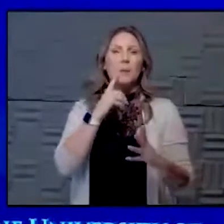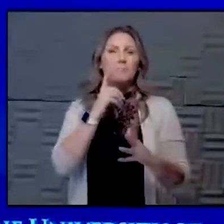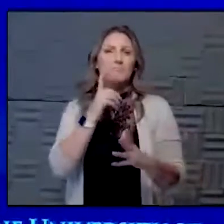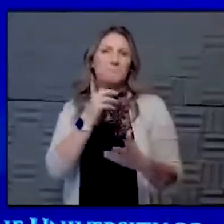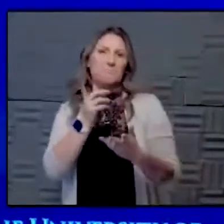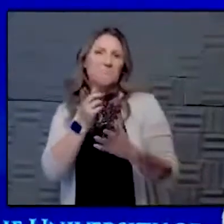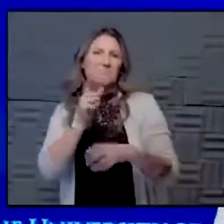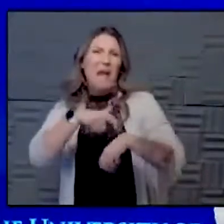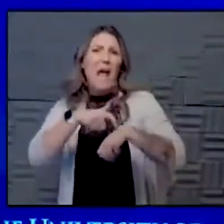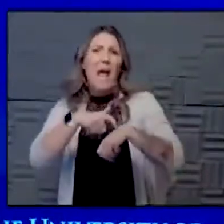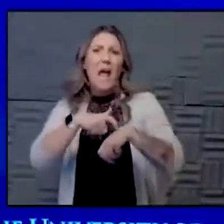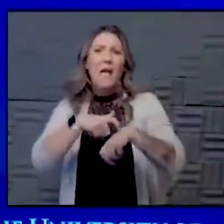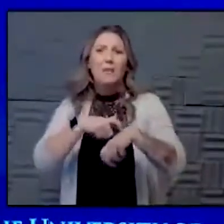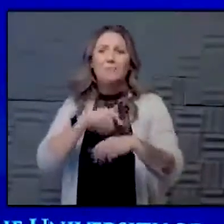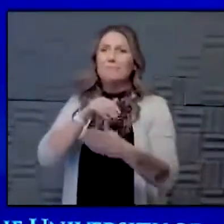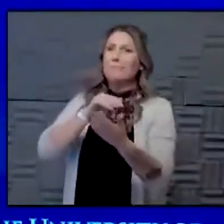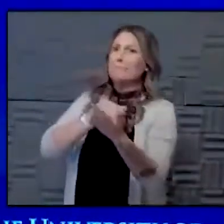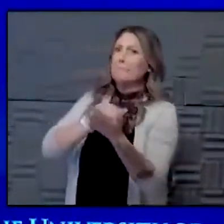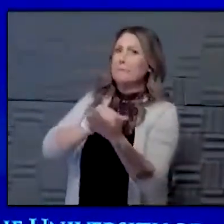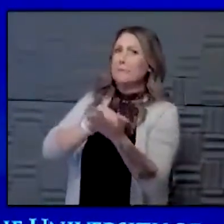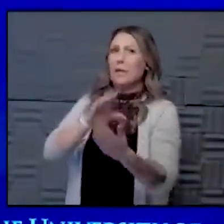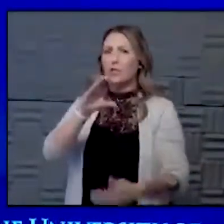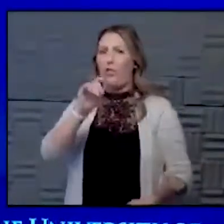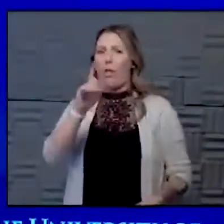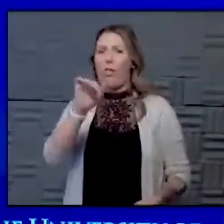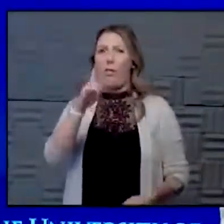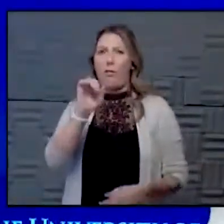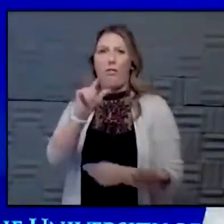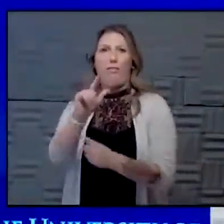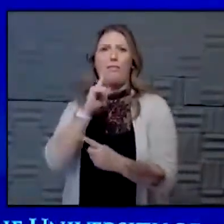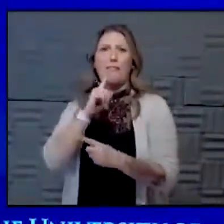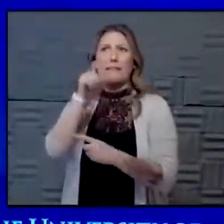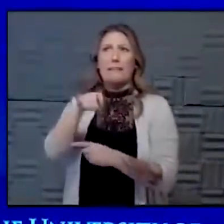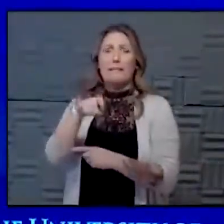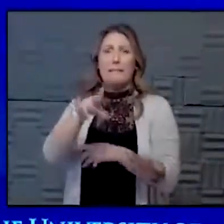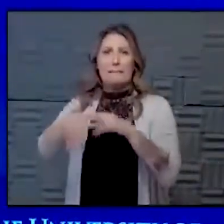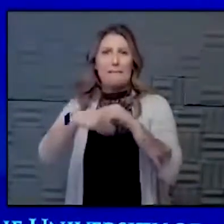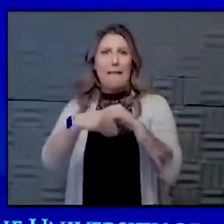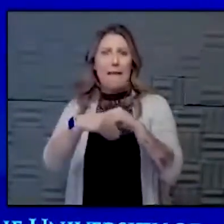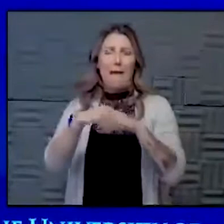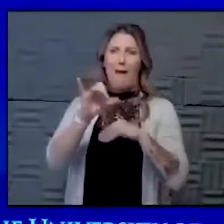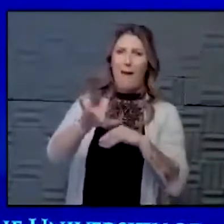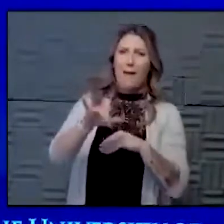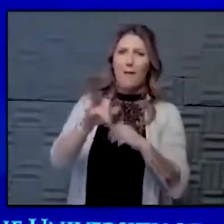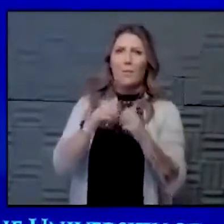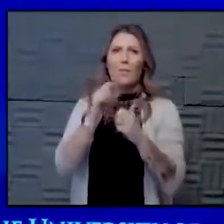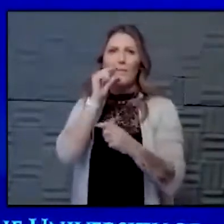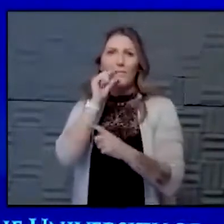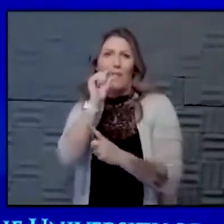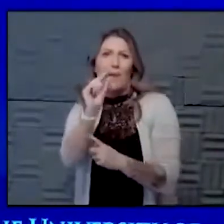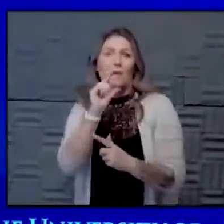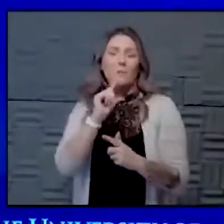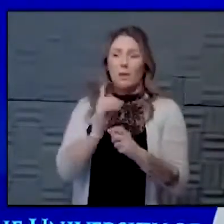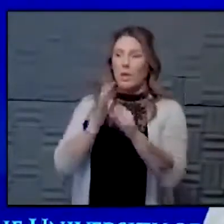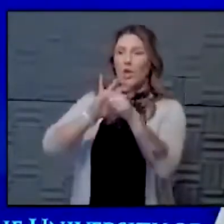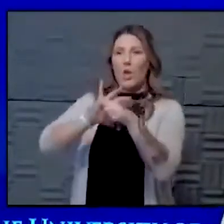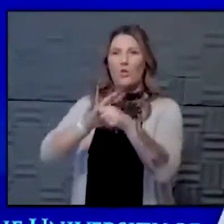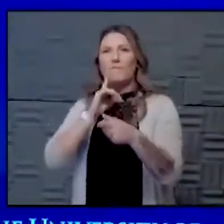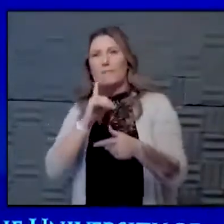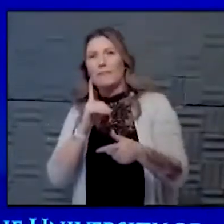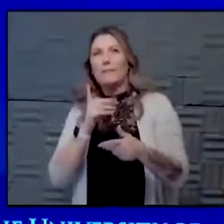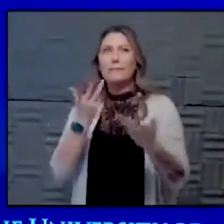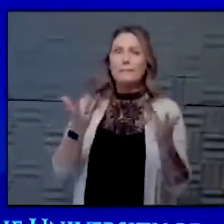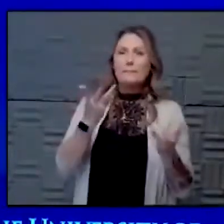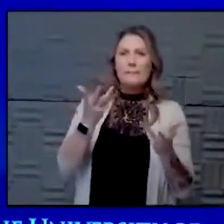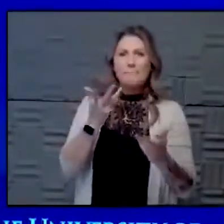back down, because his whole research world is in vaping. And since this is such a hot topic going on, and I think as we trend, COVID's better, we got to keep taking